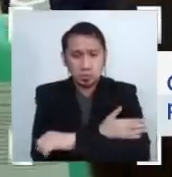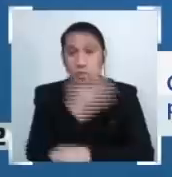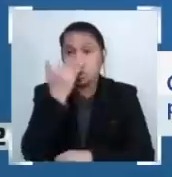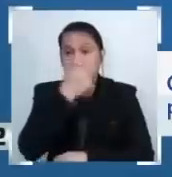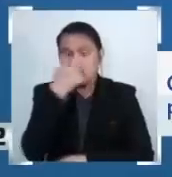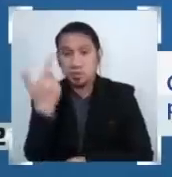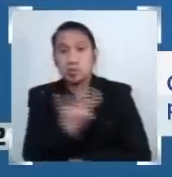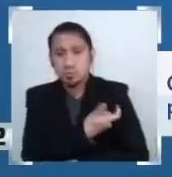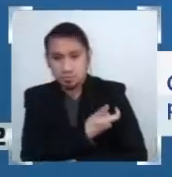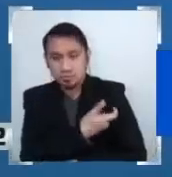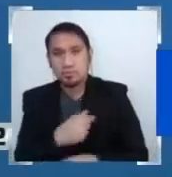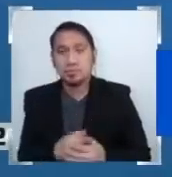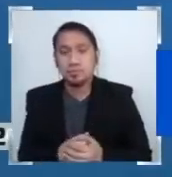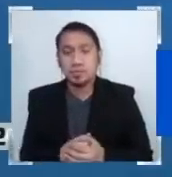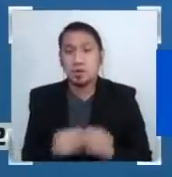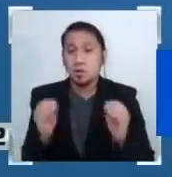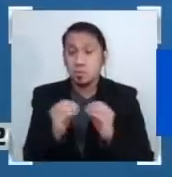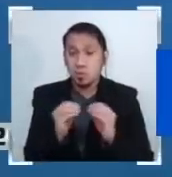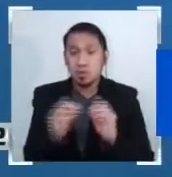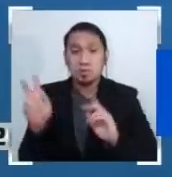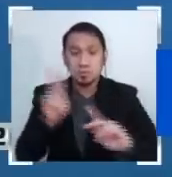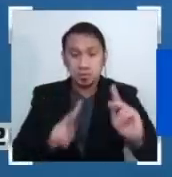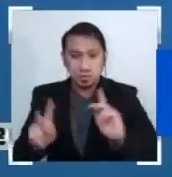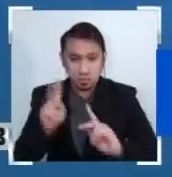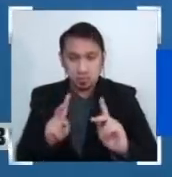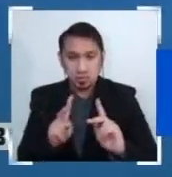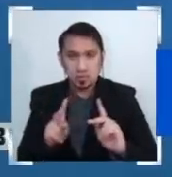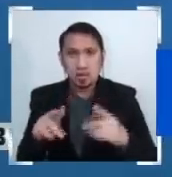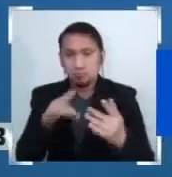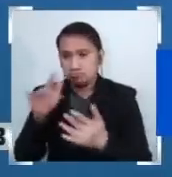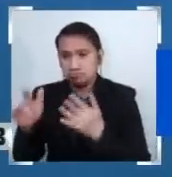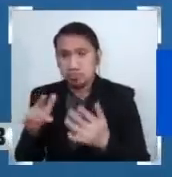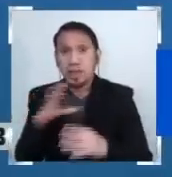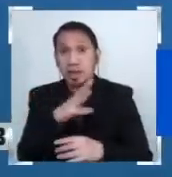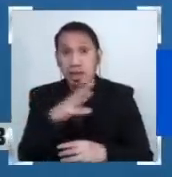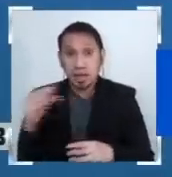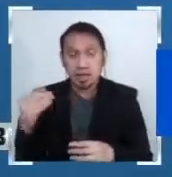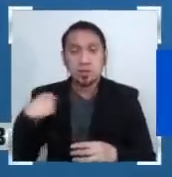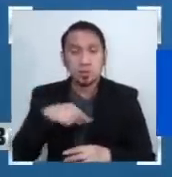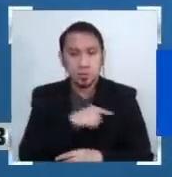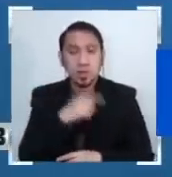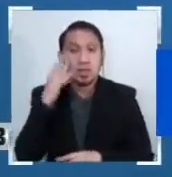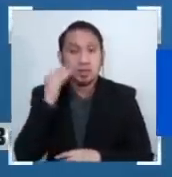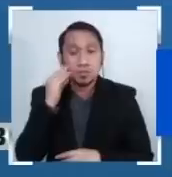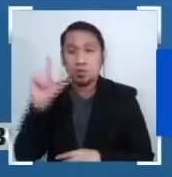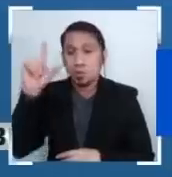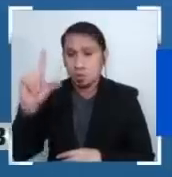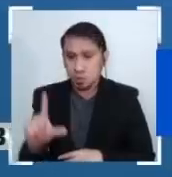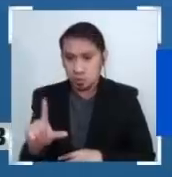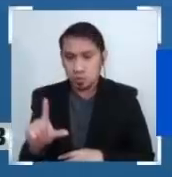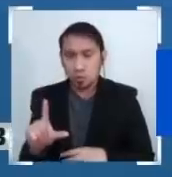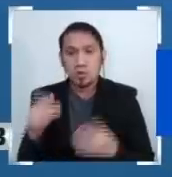nito. More and more of our kababayans are moving around. And yet, we are experiencing the lowest levels of cases